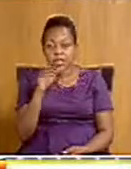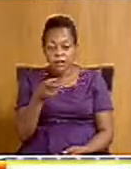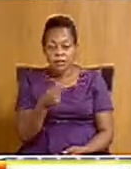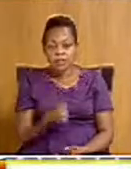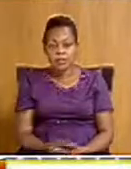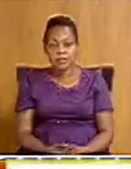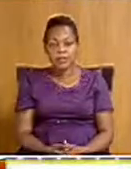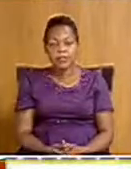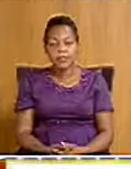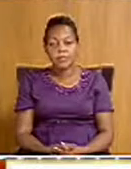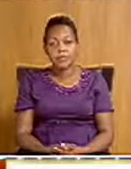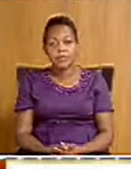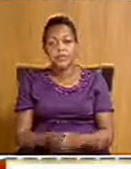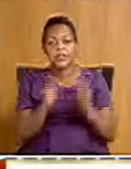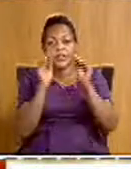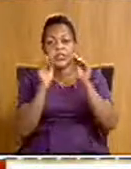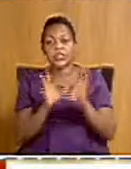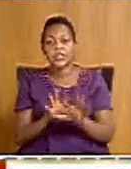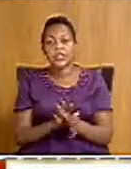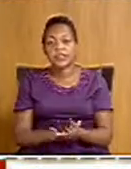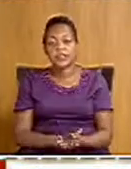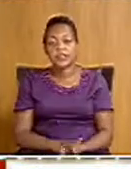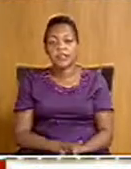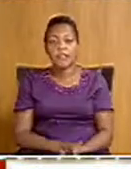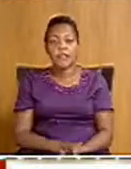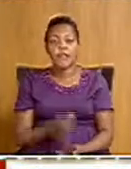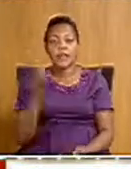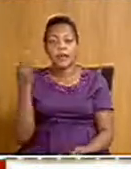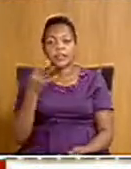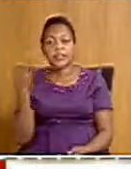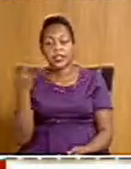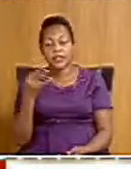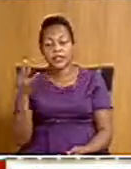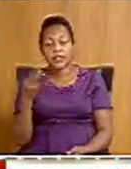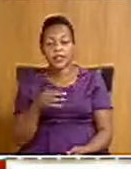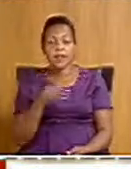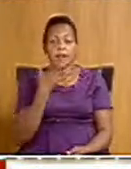150,000. Teachers and lecturers,